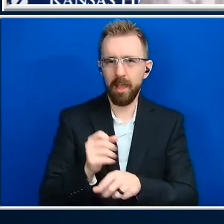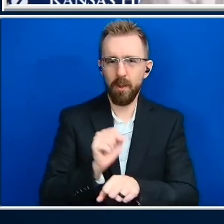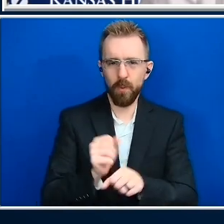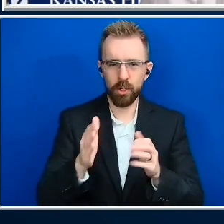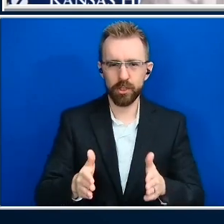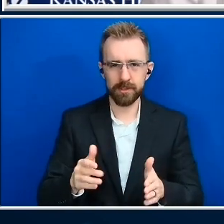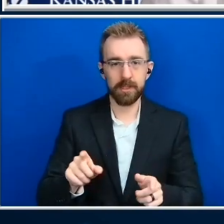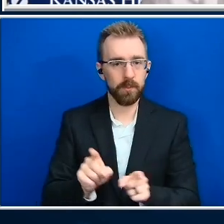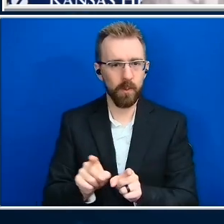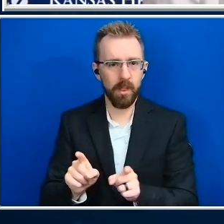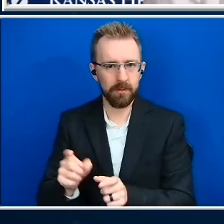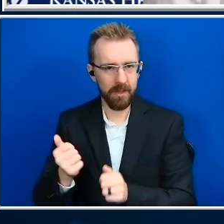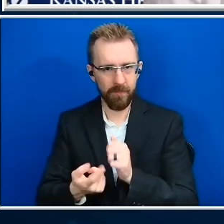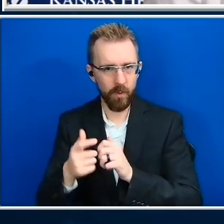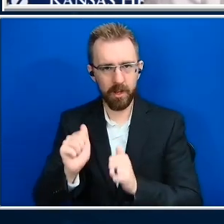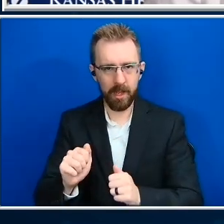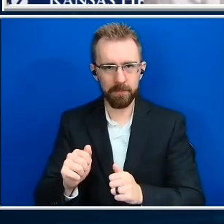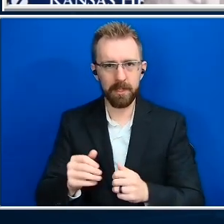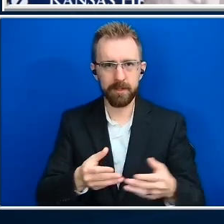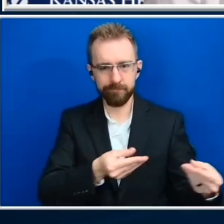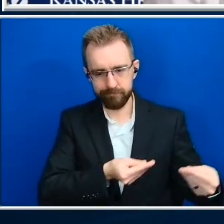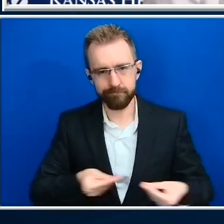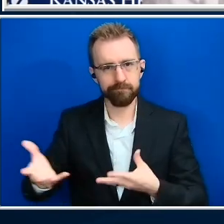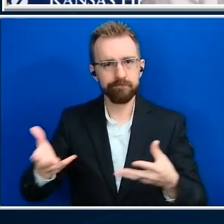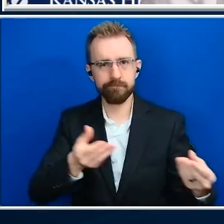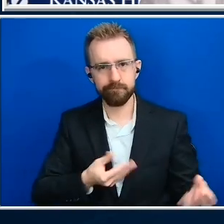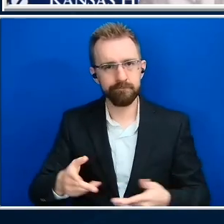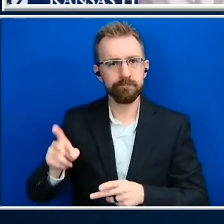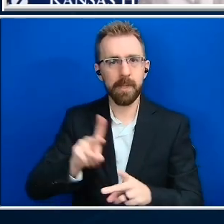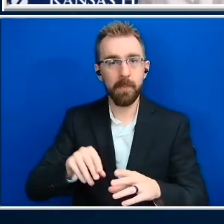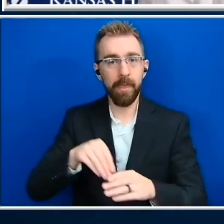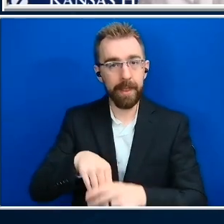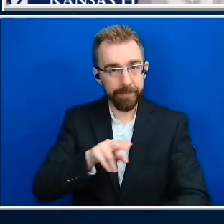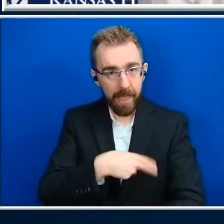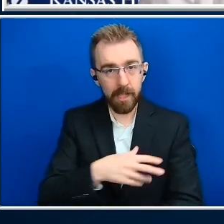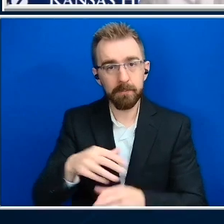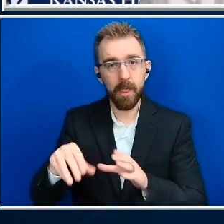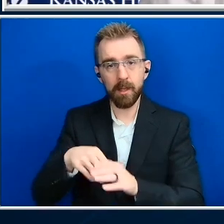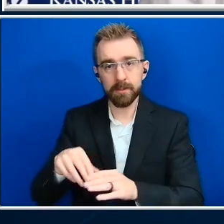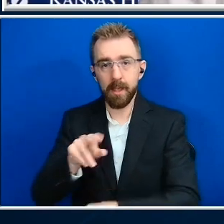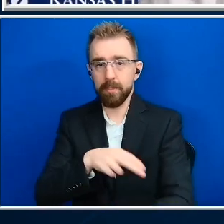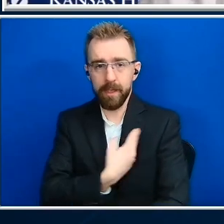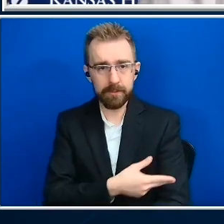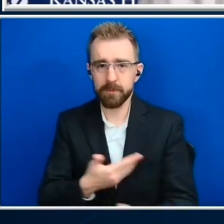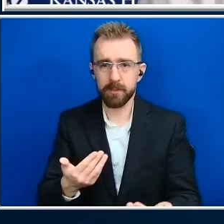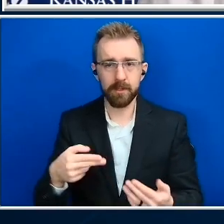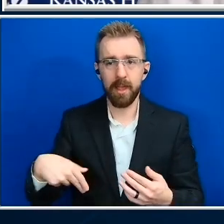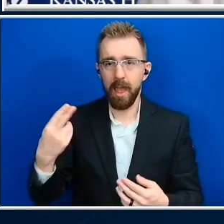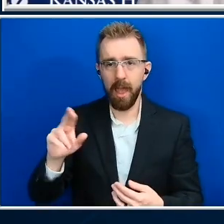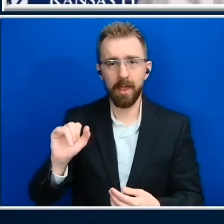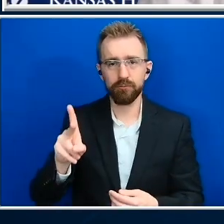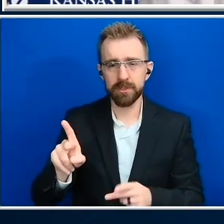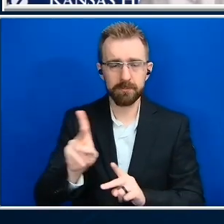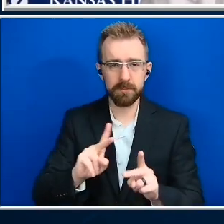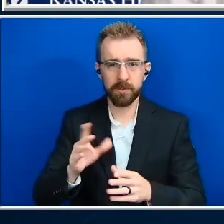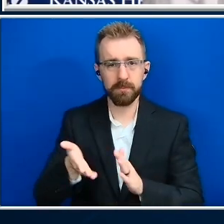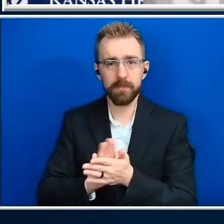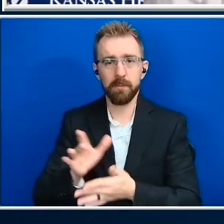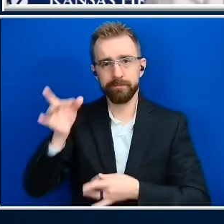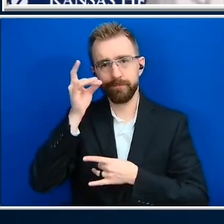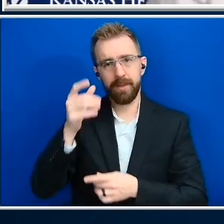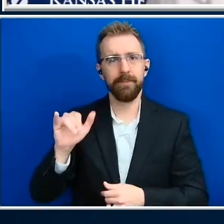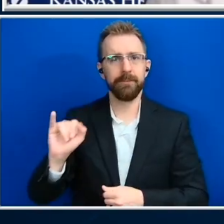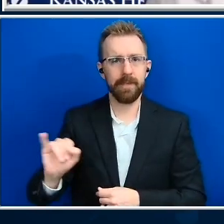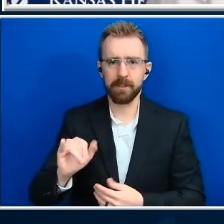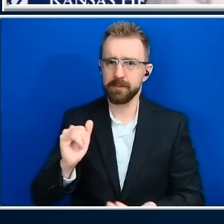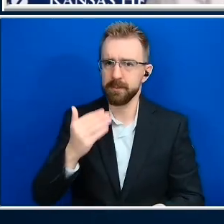can be vectors for other people in the hospital, outside the hospital, and get high-risk people infected. So that's bad. And you know, it's never good when